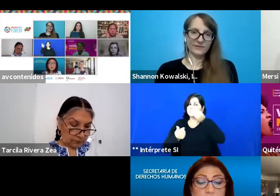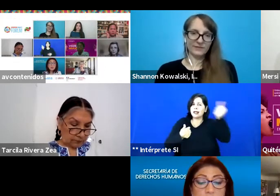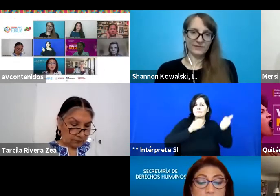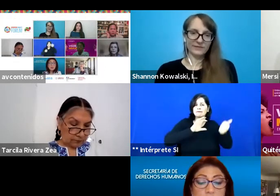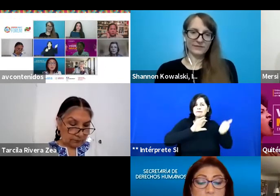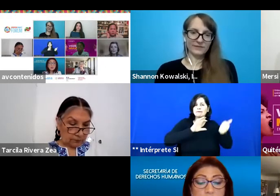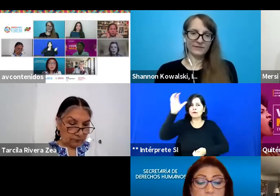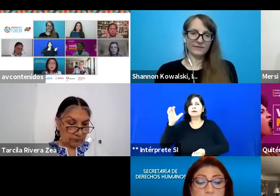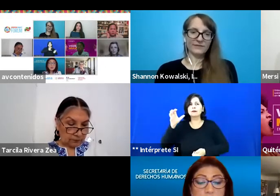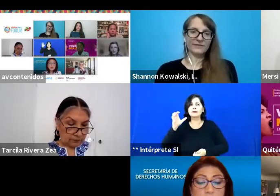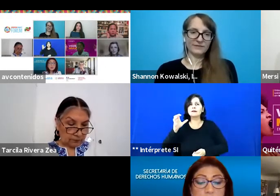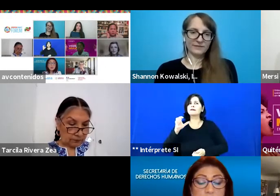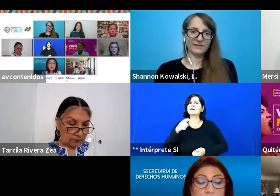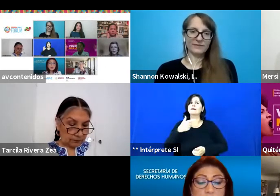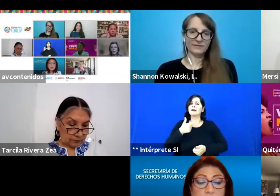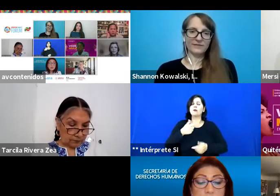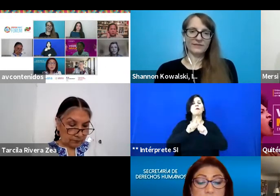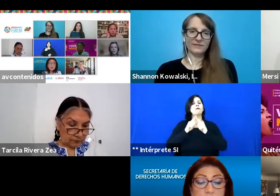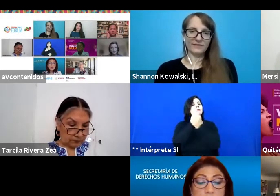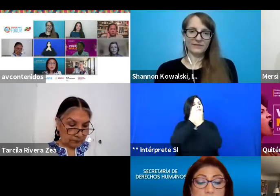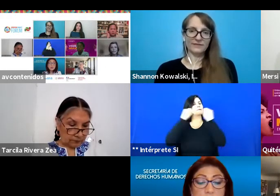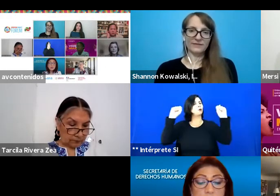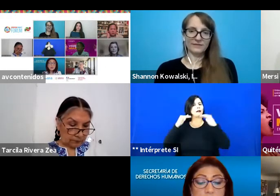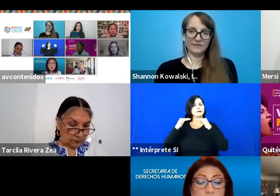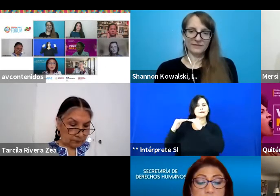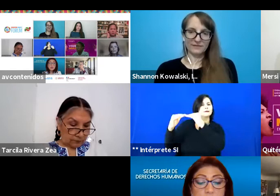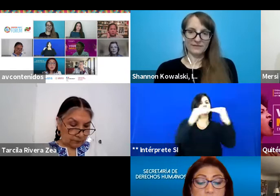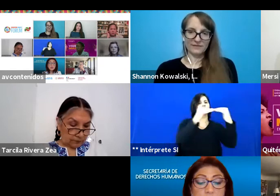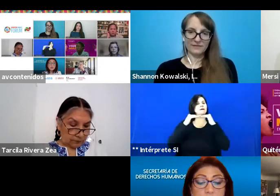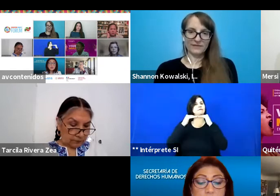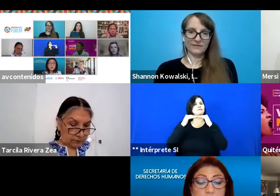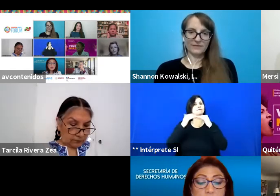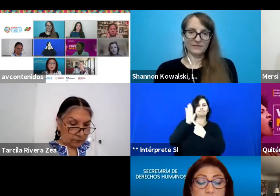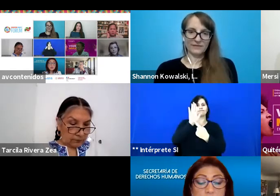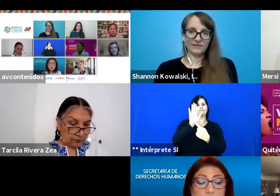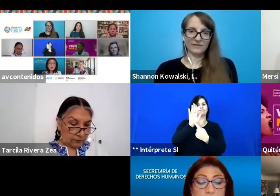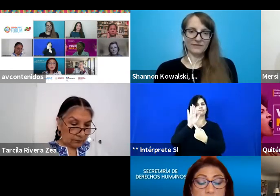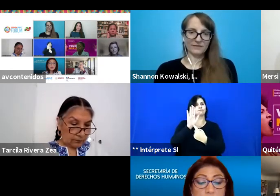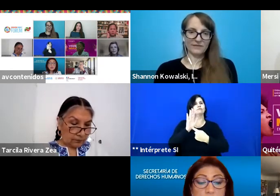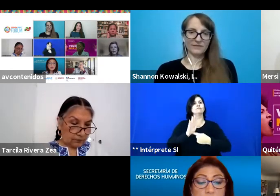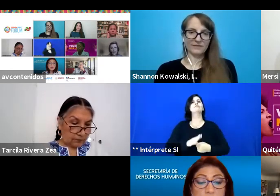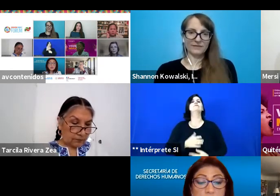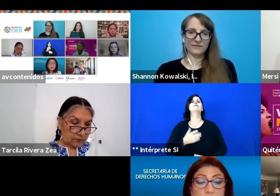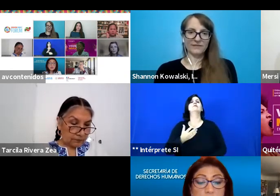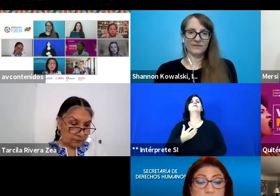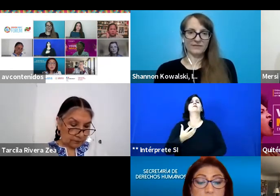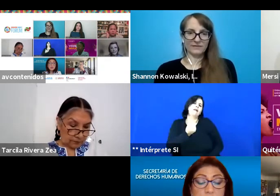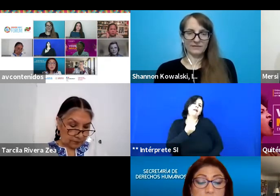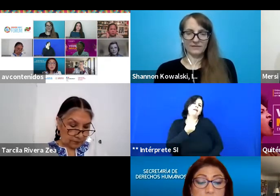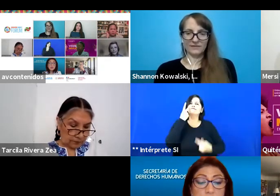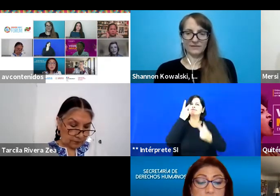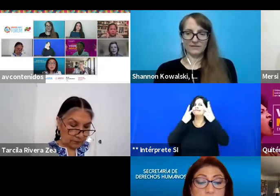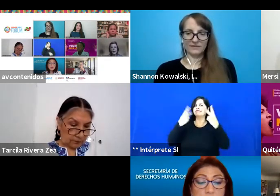milestones, these accomplishments, they shall be, and they need to be celebrated and explained. How did we actually get